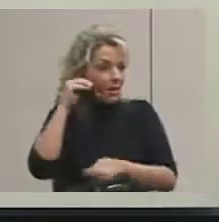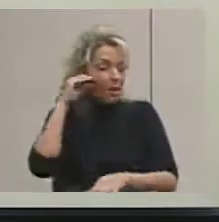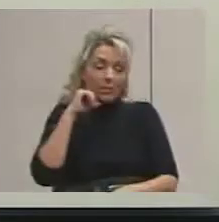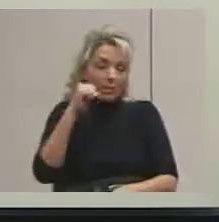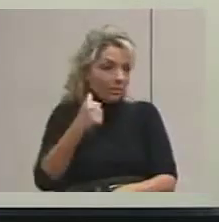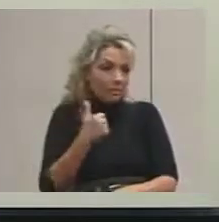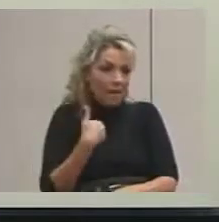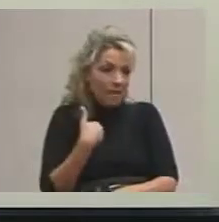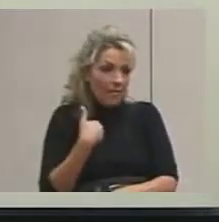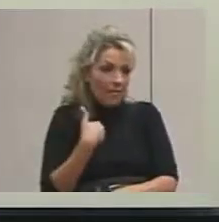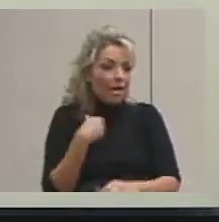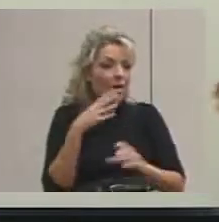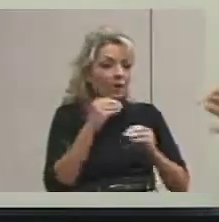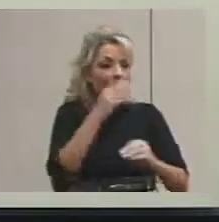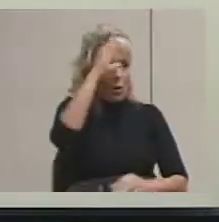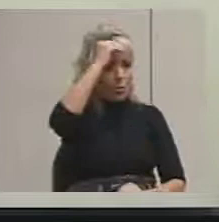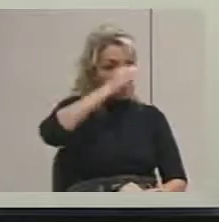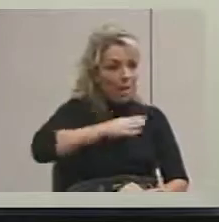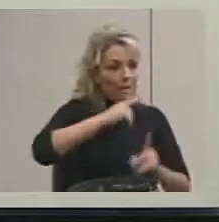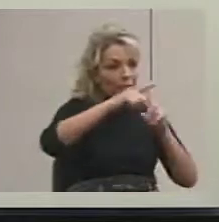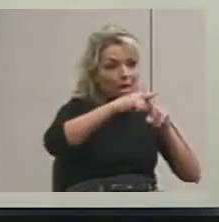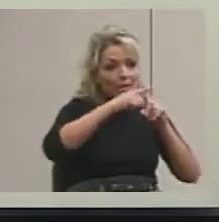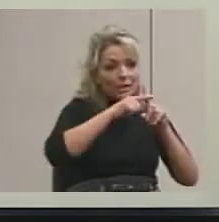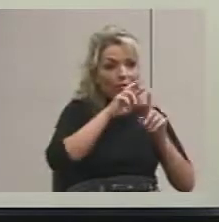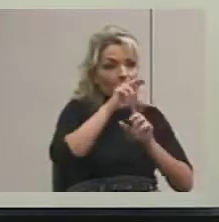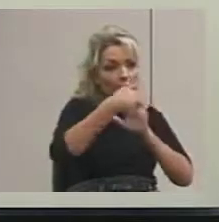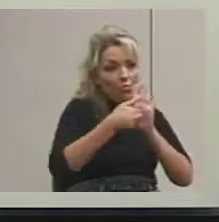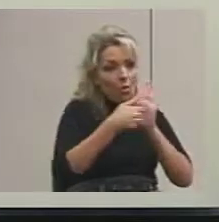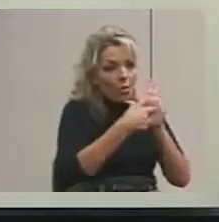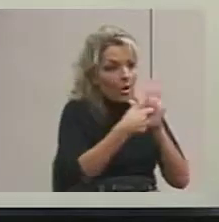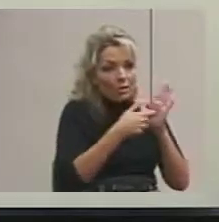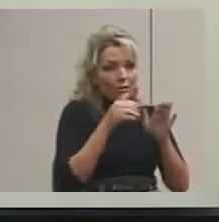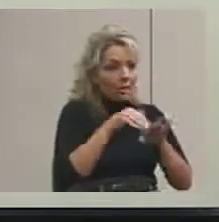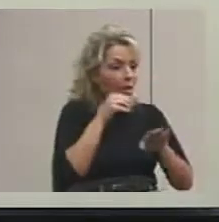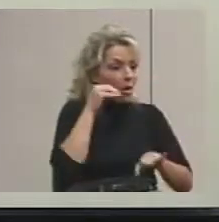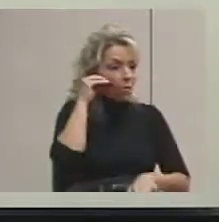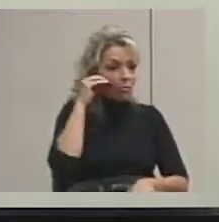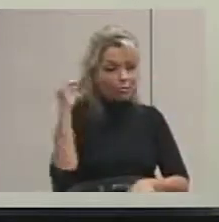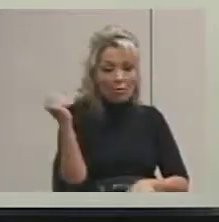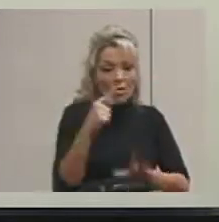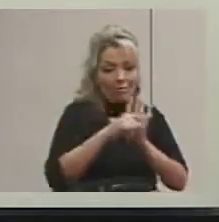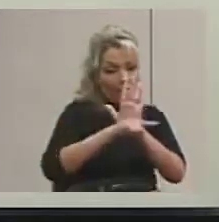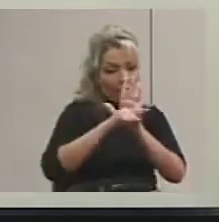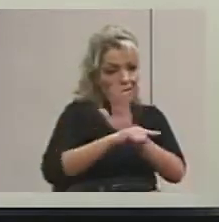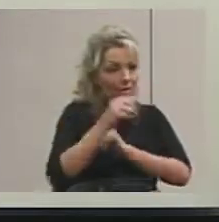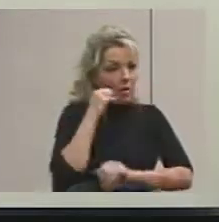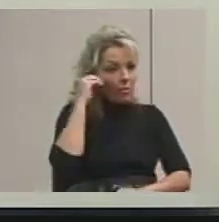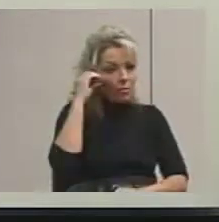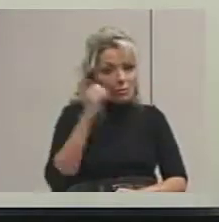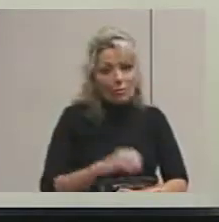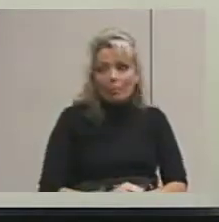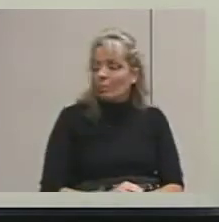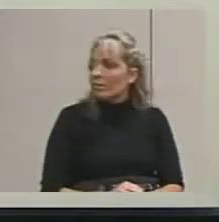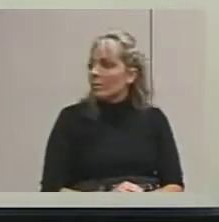male role models. No positive male. He has male role models that are very negative. So